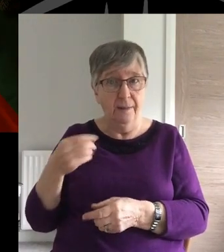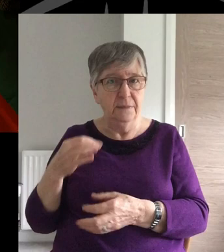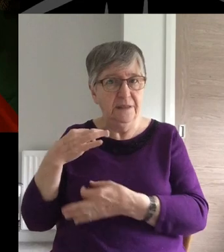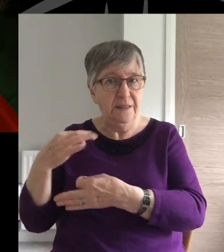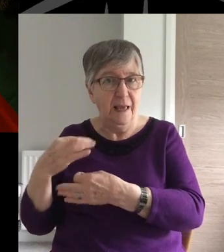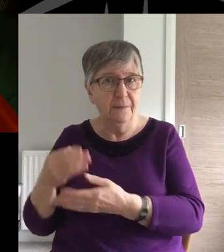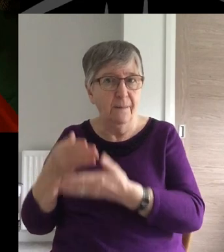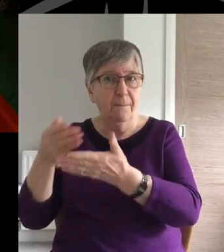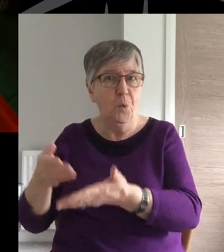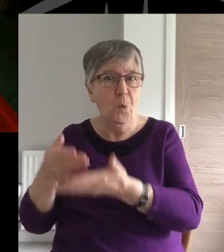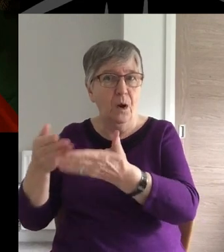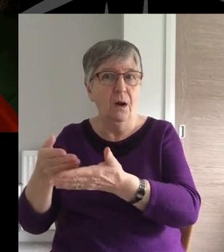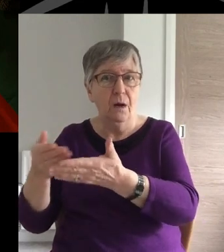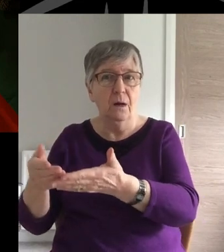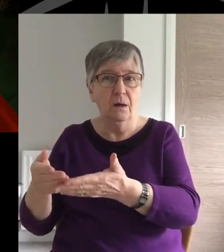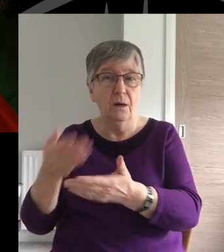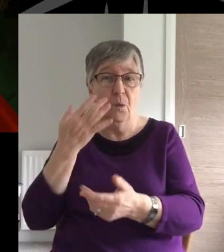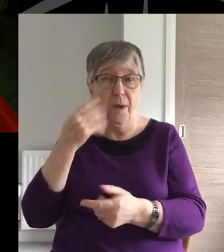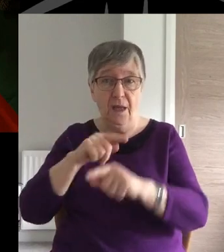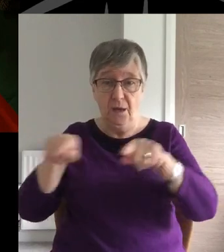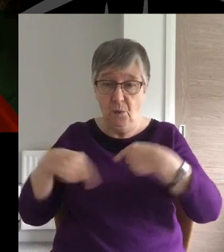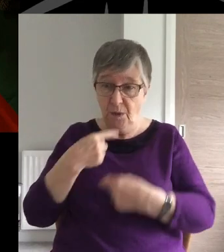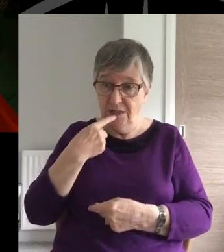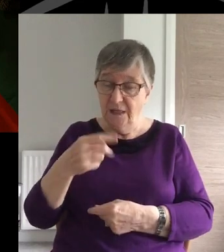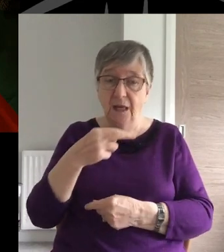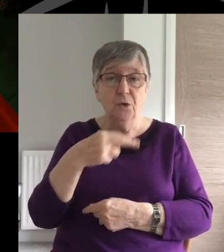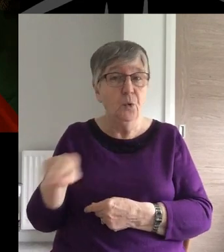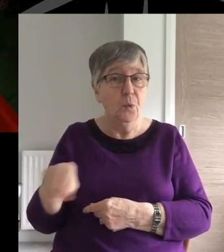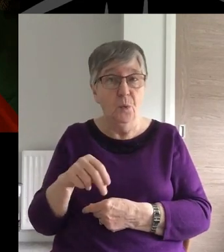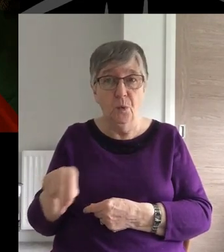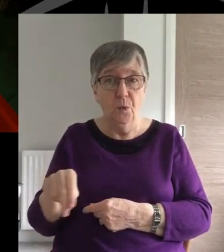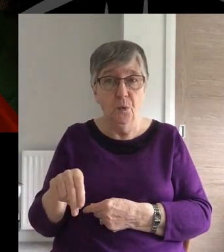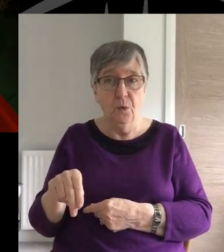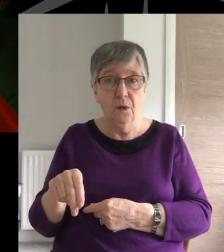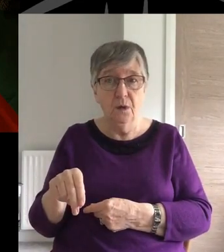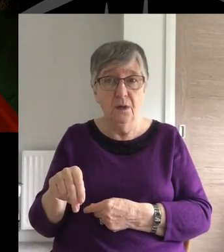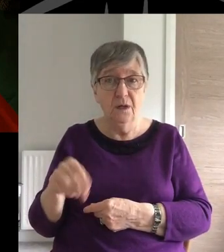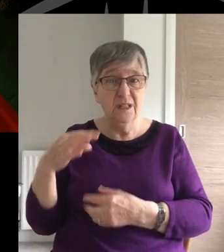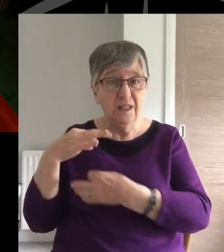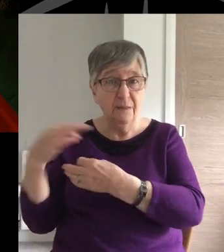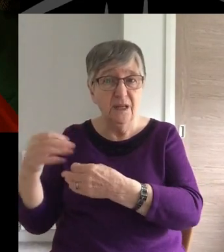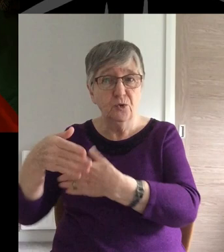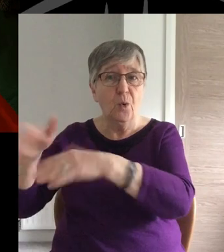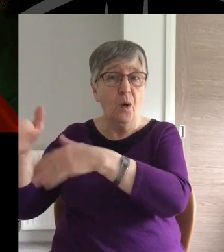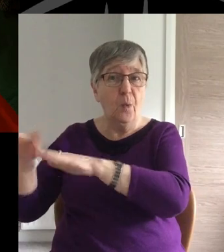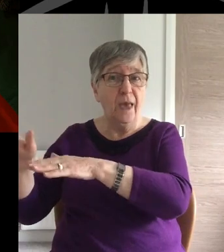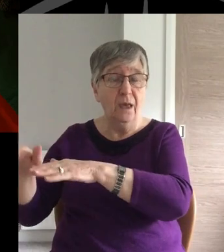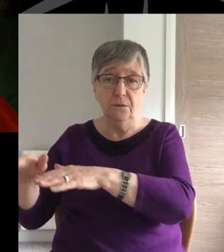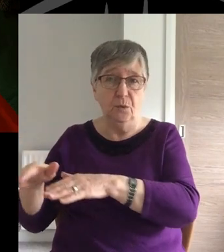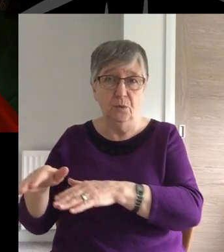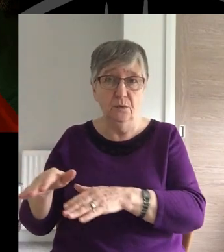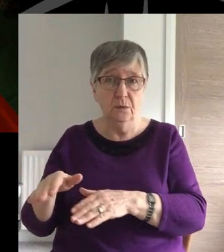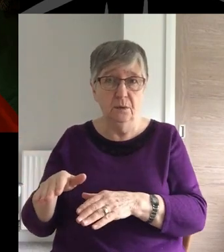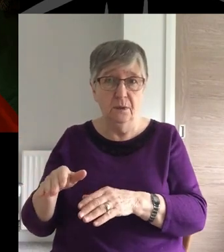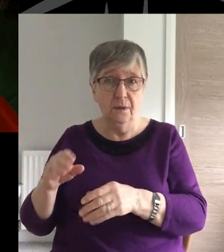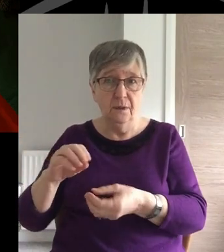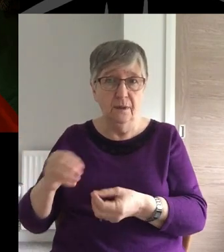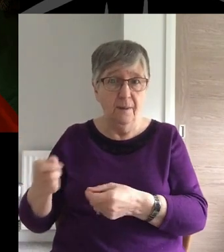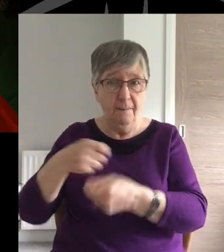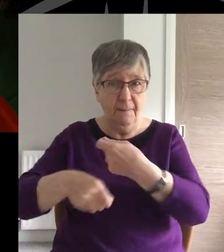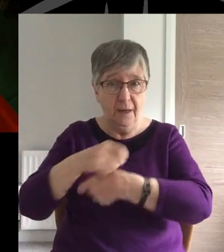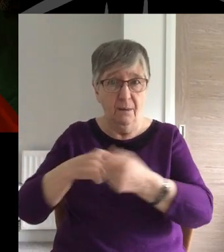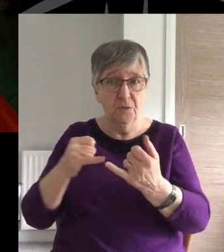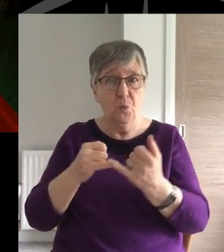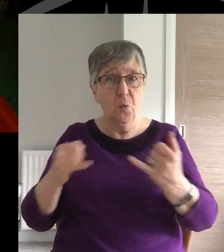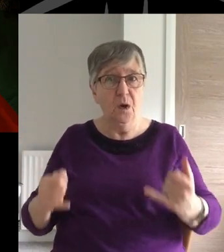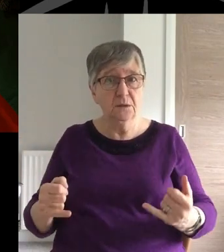the way temptation works. That when you say no, it doesn't mean temptation necessarily goes away. It doesn't mean temptation gets less. In fact,